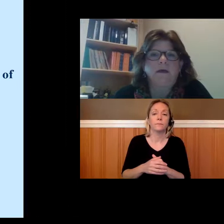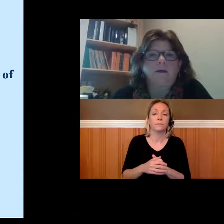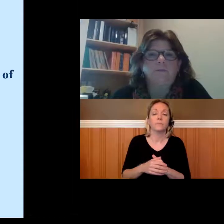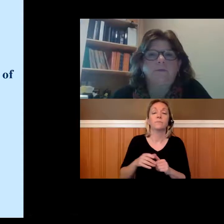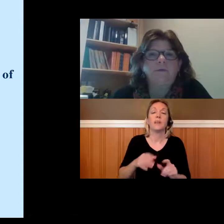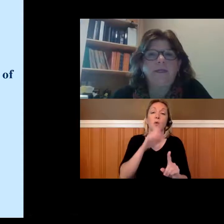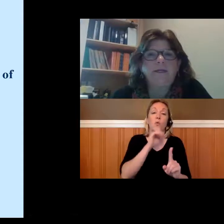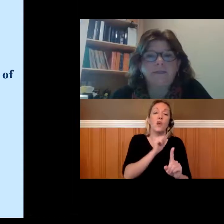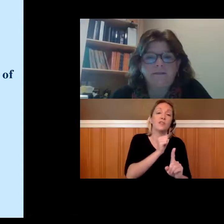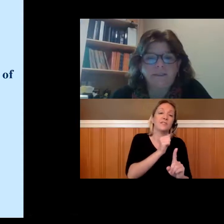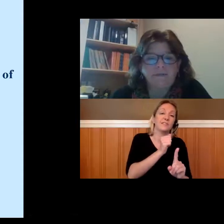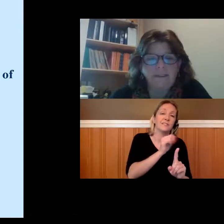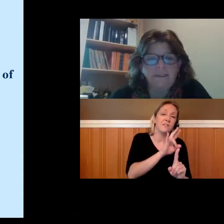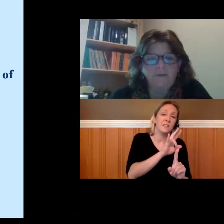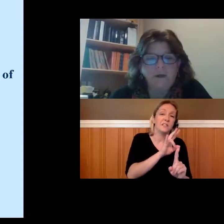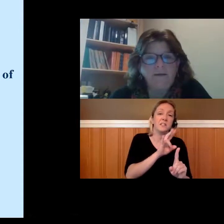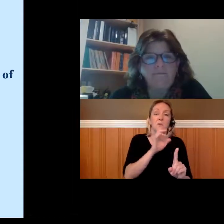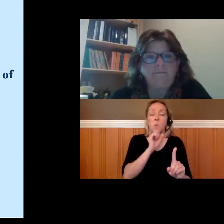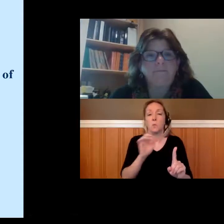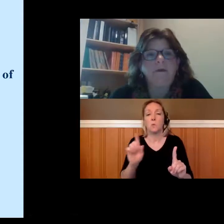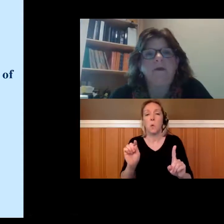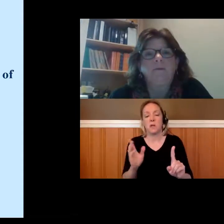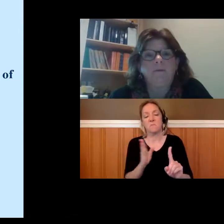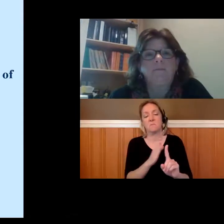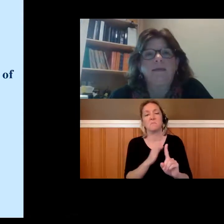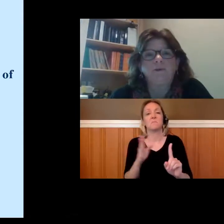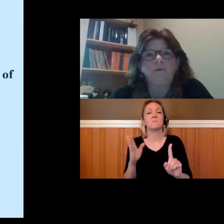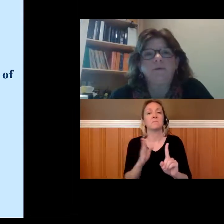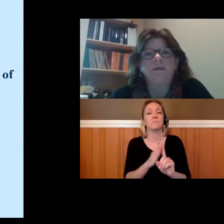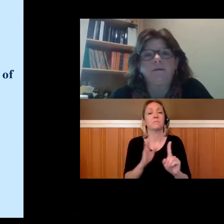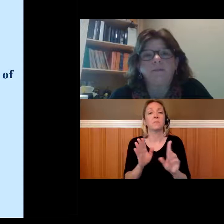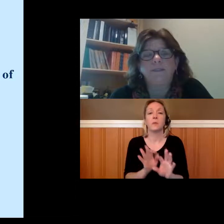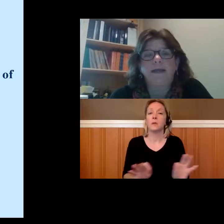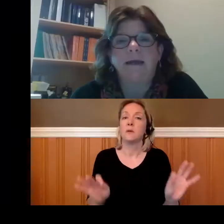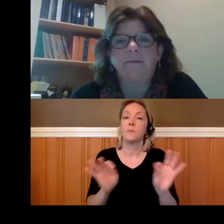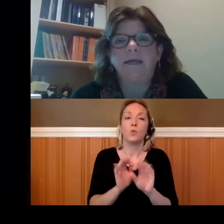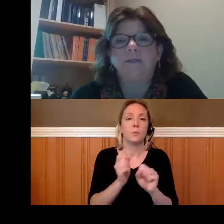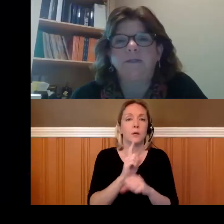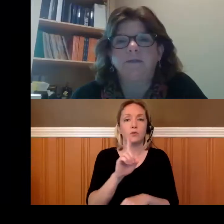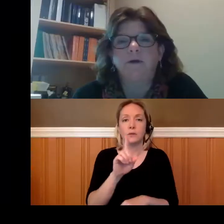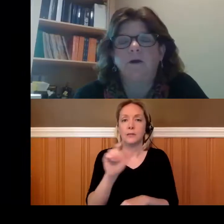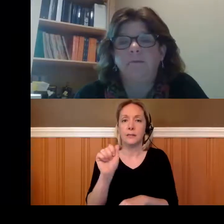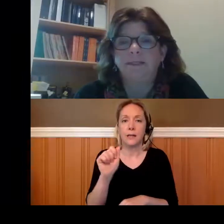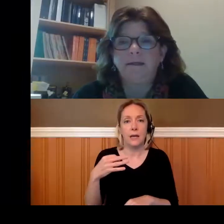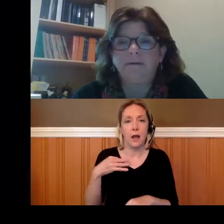Between the ages of 17 to 20, we want to make sure that those DDA applications are updated. If we